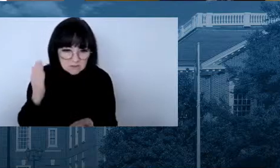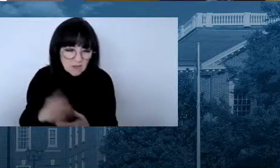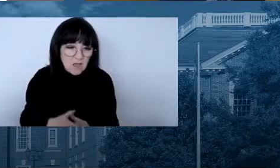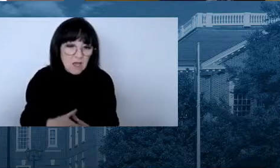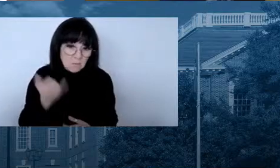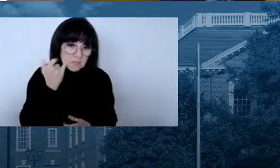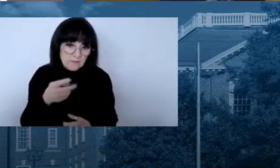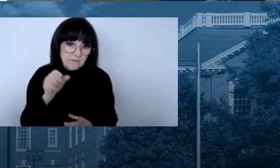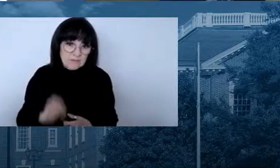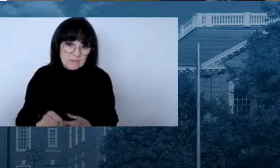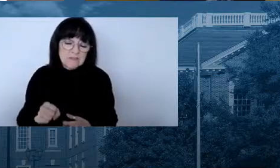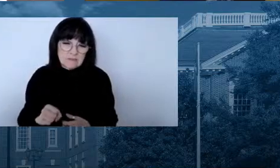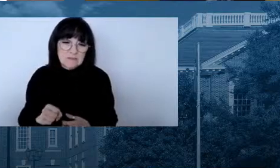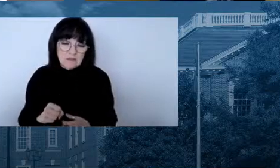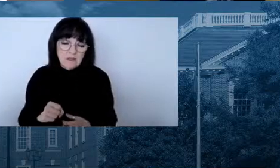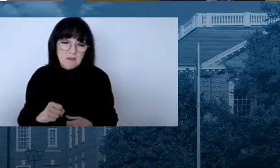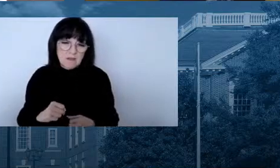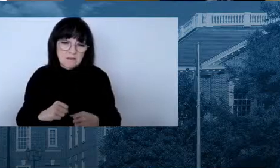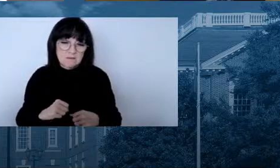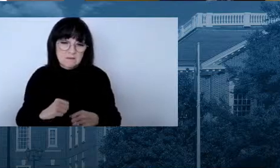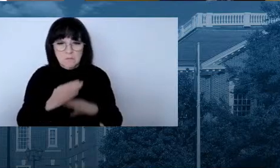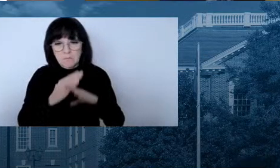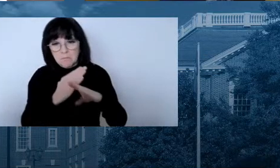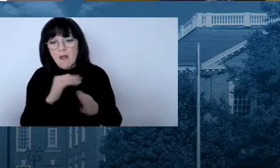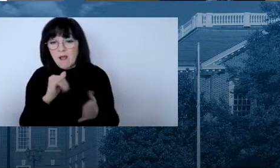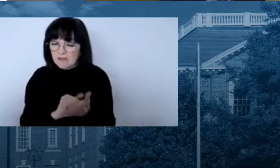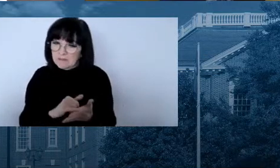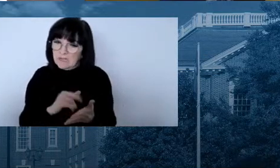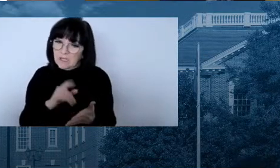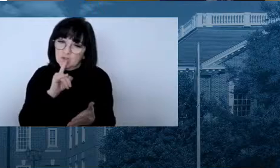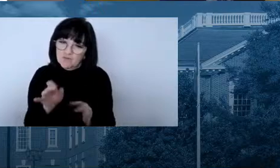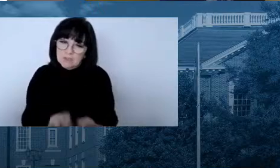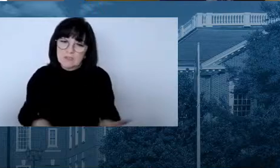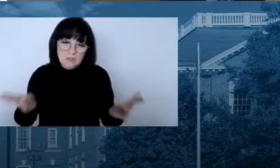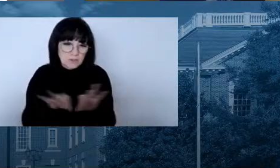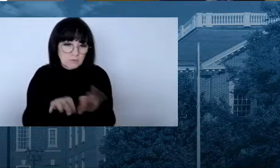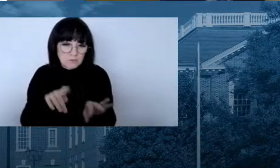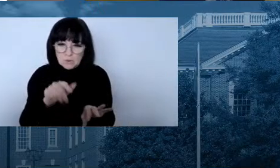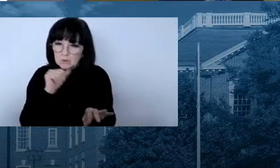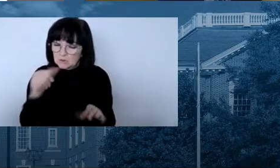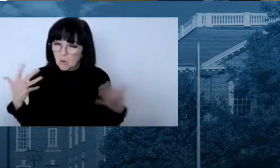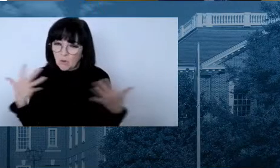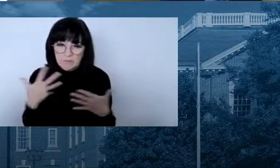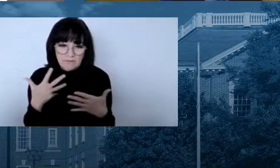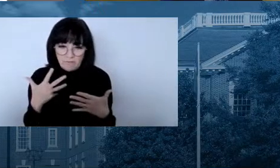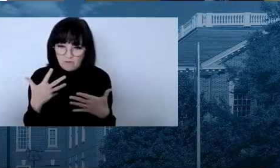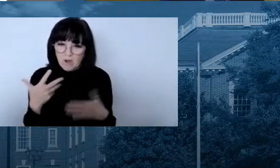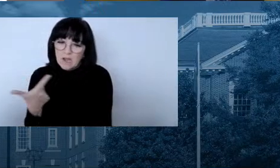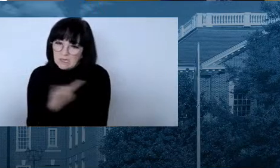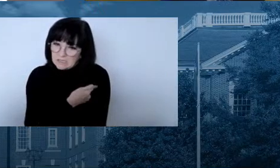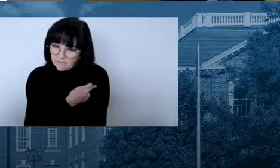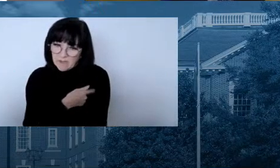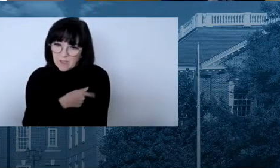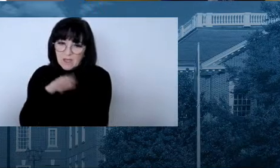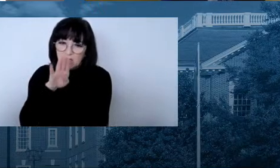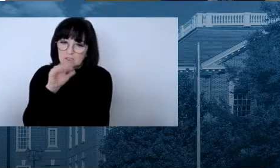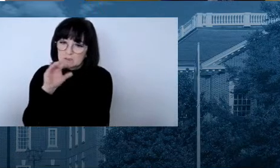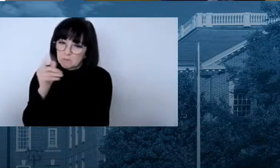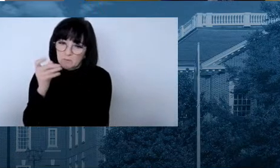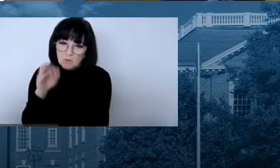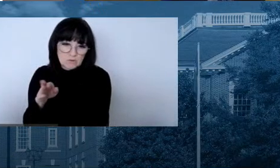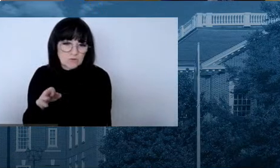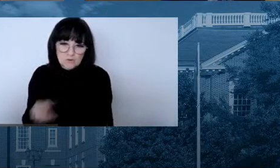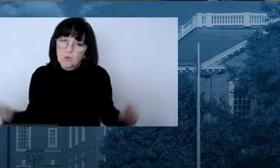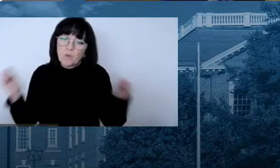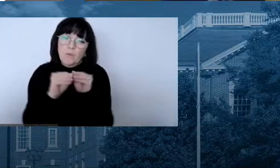be absolutely crucial. So don't be afraid to get the vaccine, and the booster is even more important.